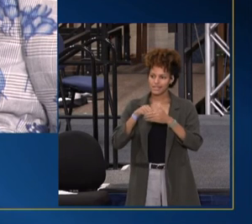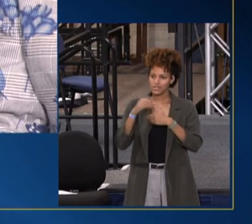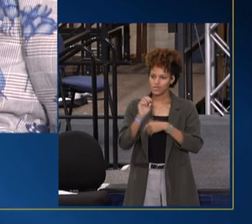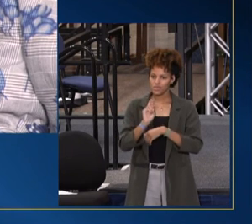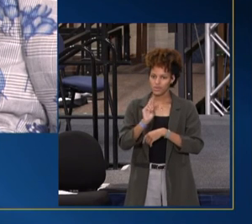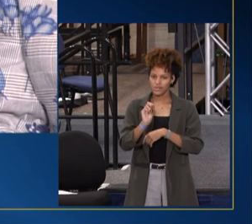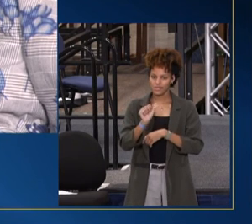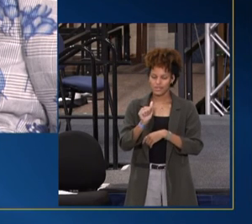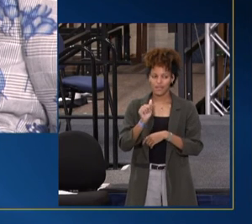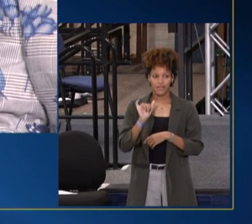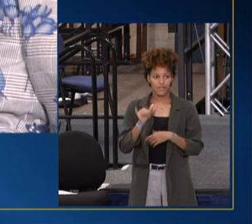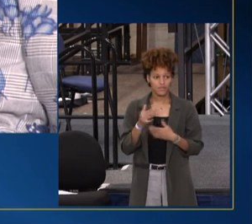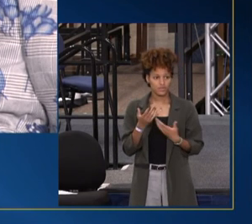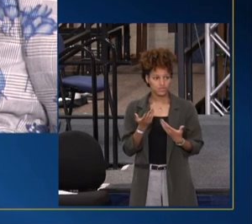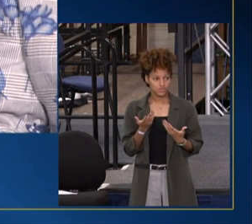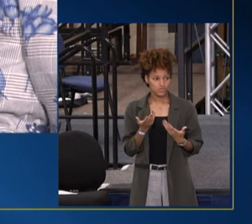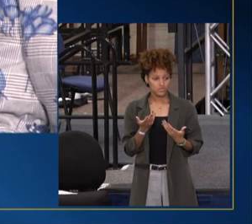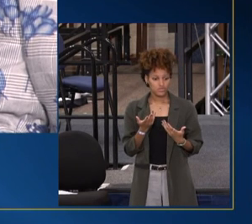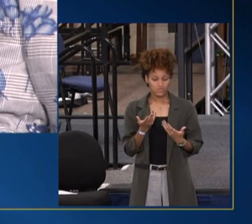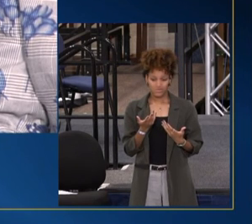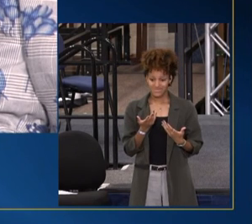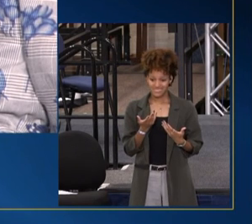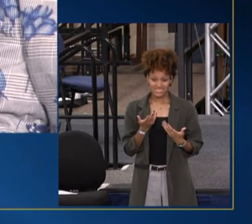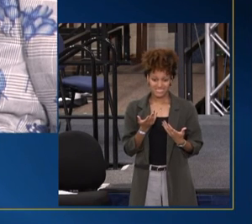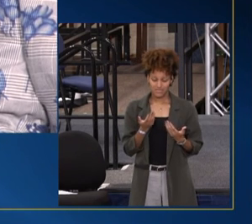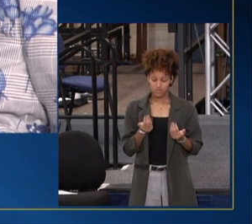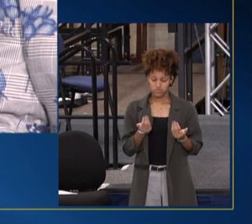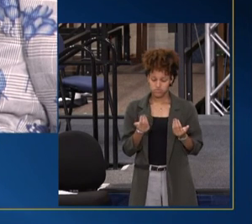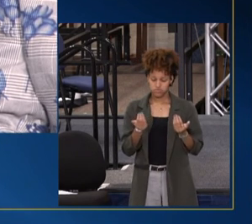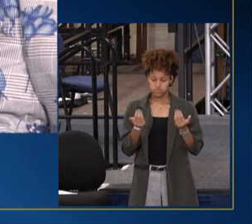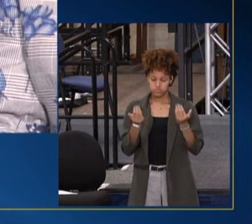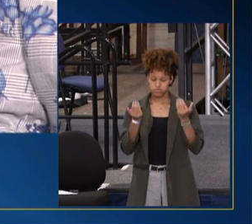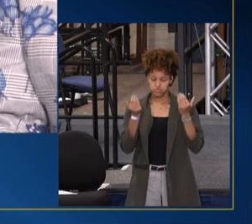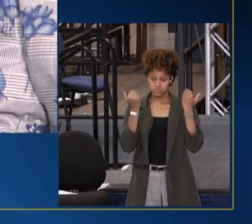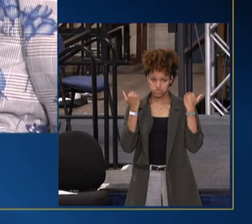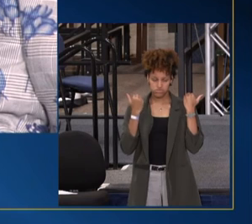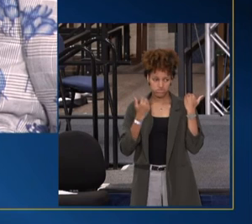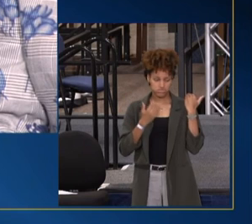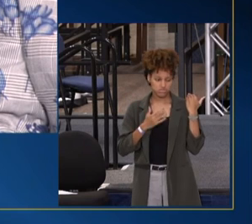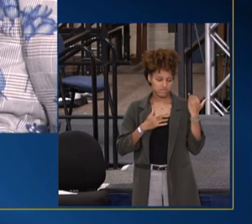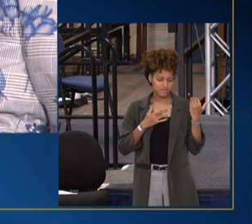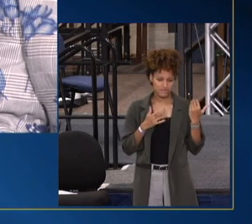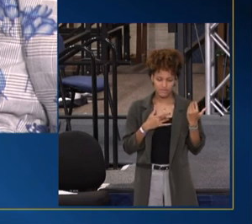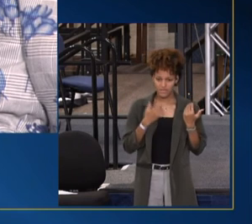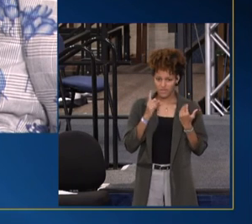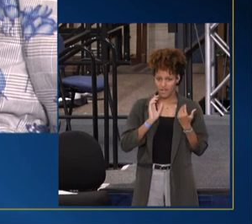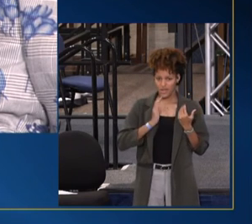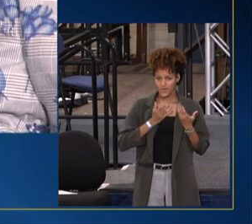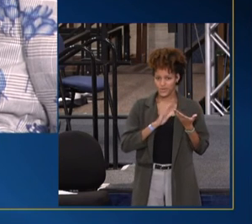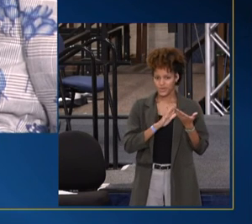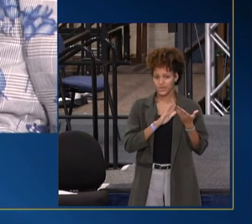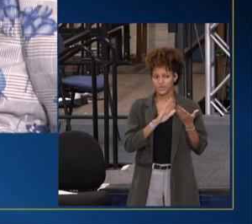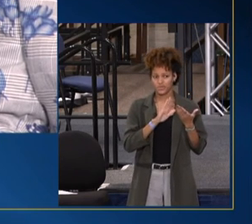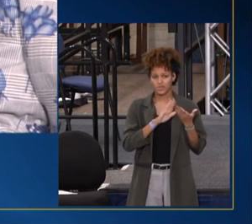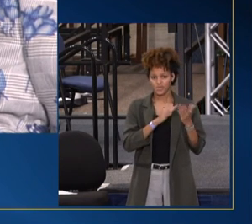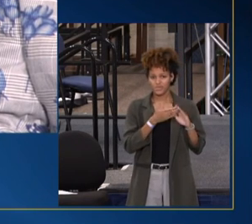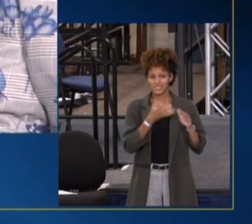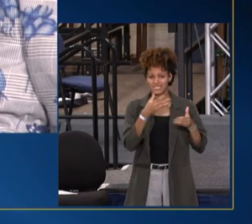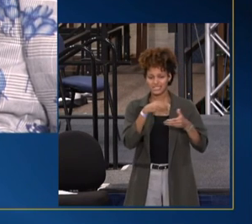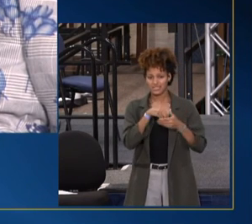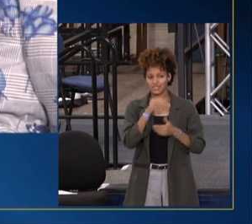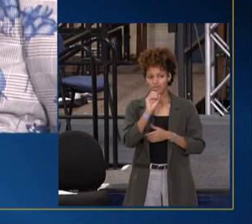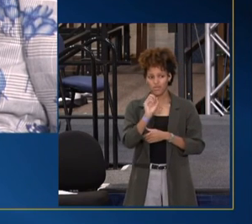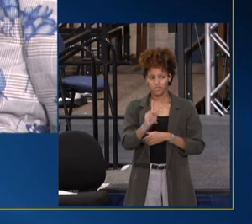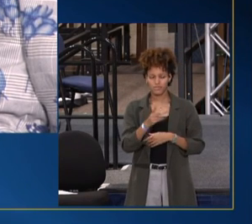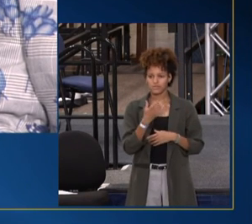was, I think that was a very overwhelming feeling for our community as a whole, just to